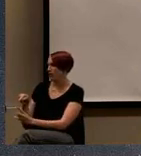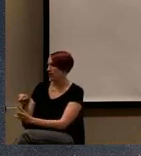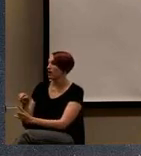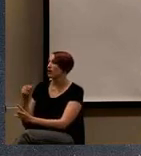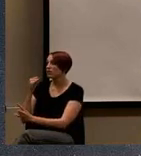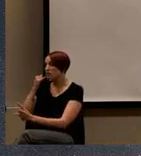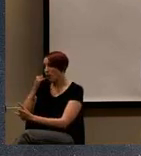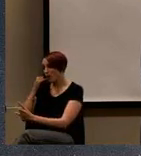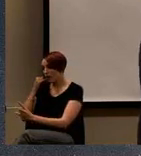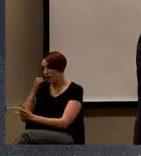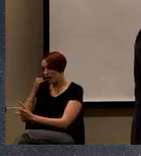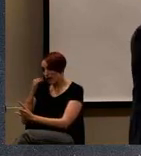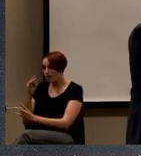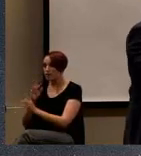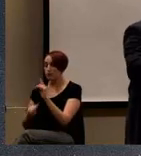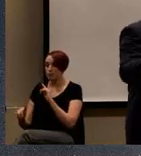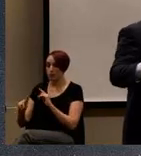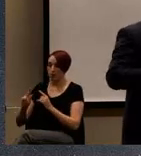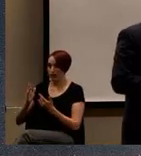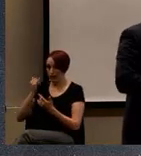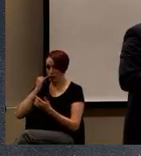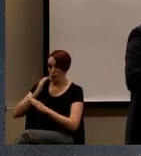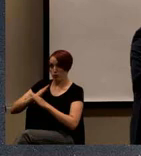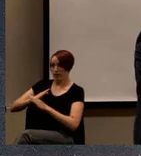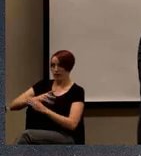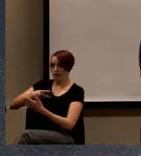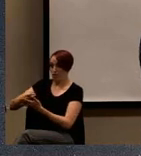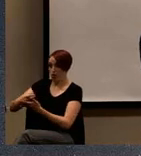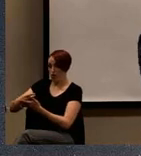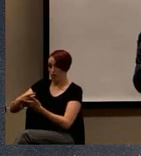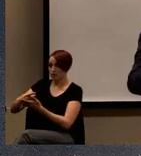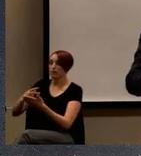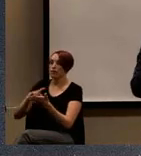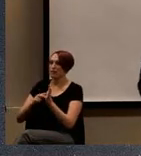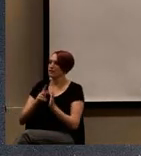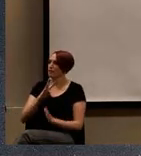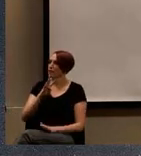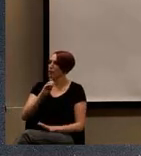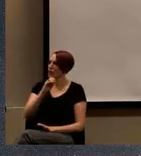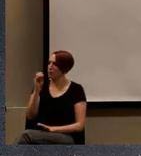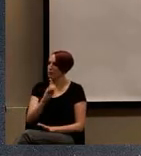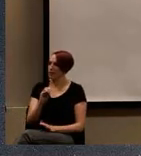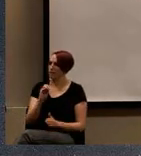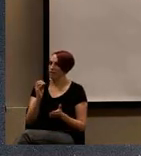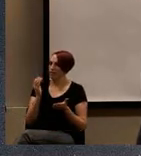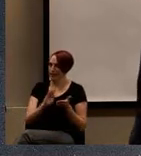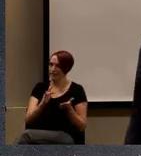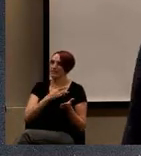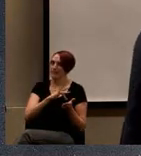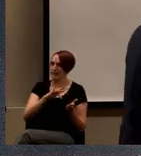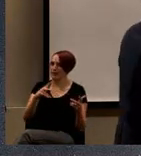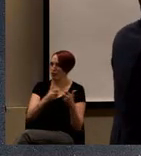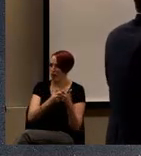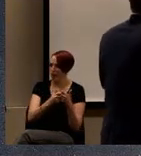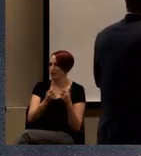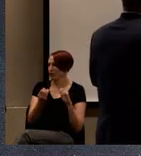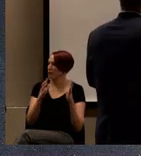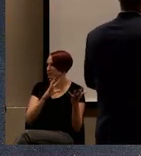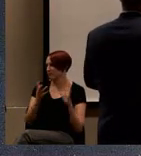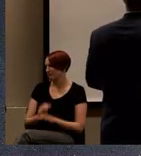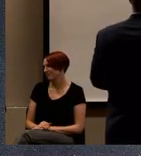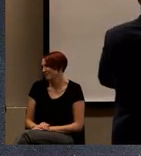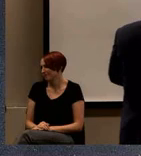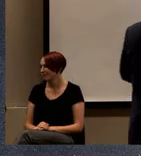less likely to be in crashes, then we know that Stepping On is helping to prevent crashes, even if it's sort of secondhand, indirectly.